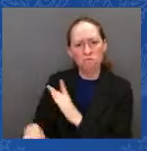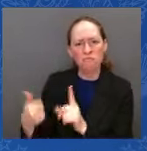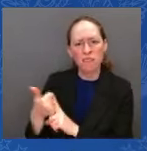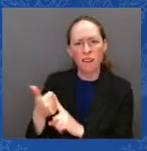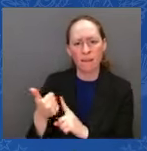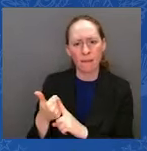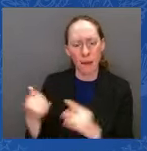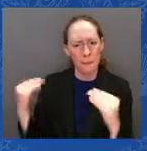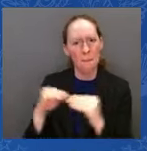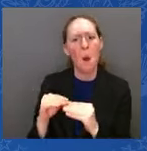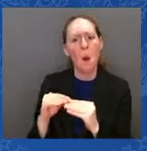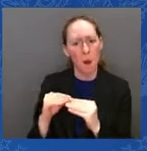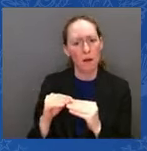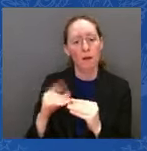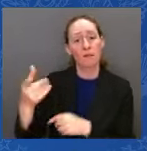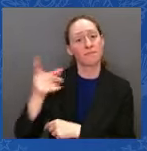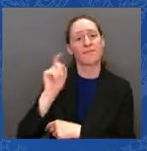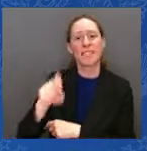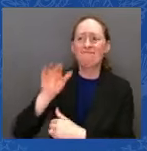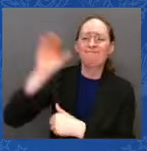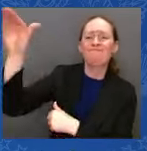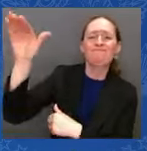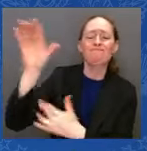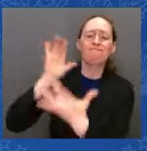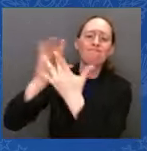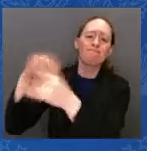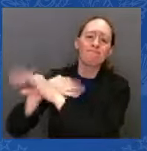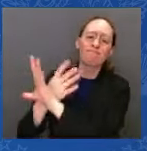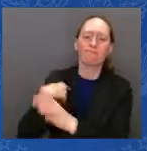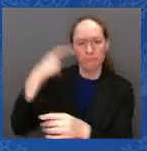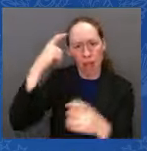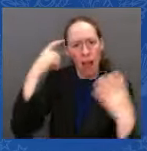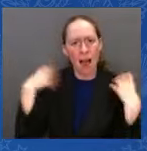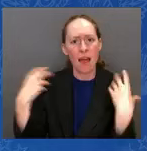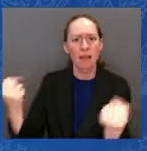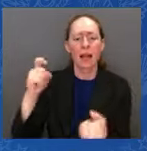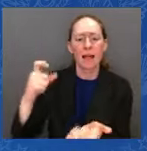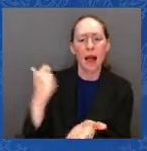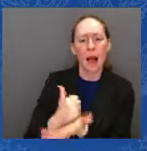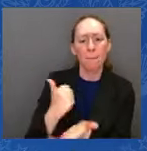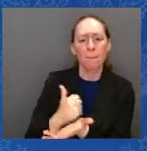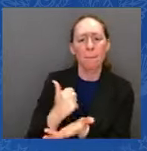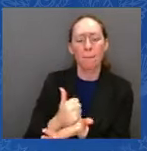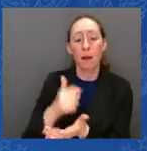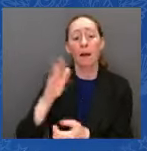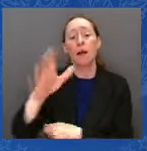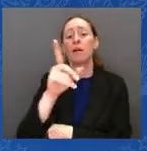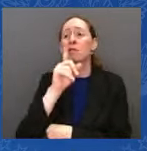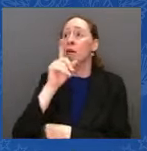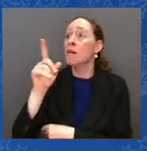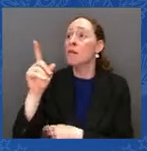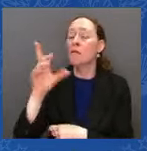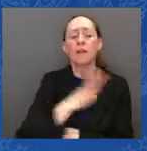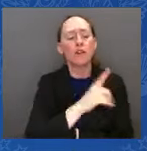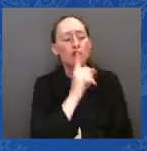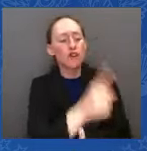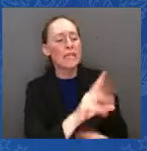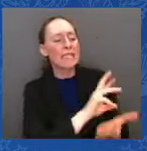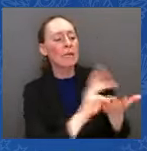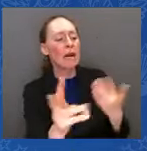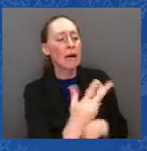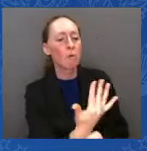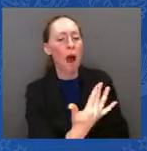help. We'll come in 6 weeks. Come in and whatever. Well, we ended that.